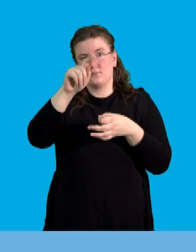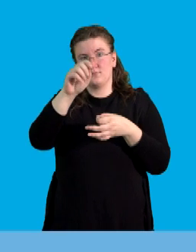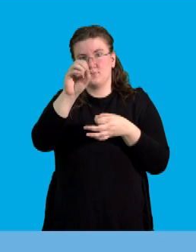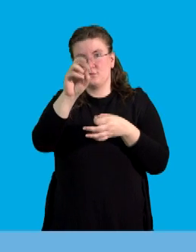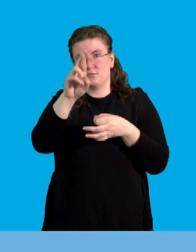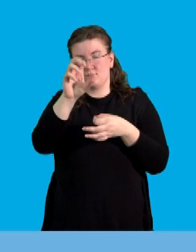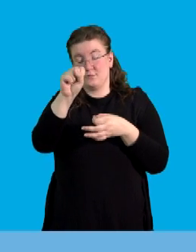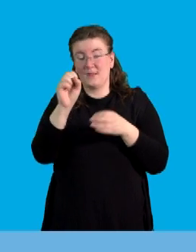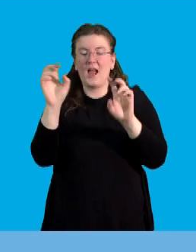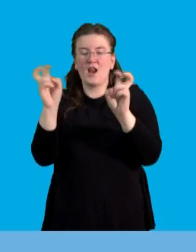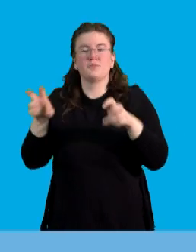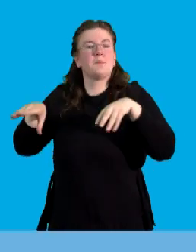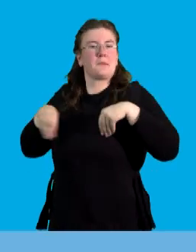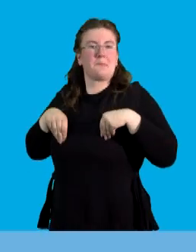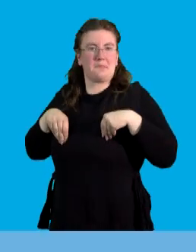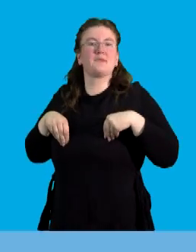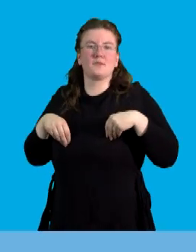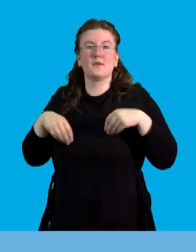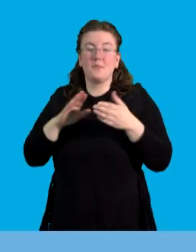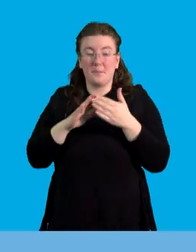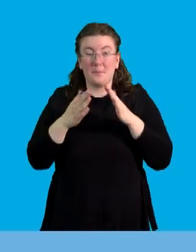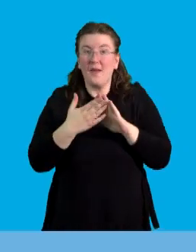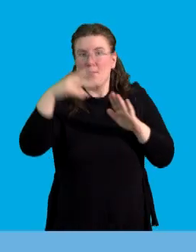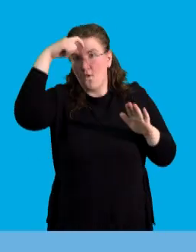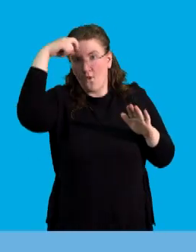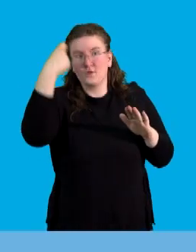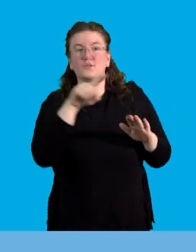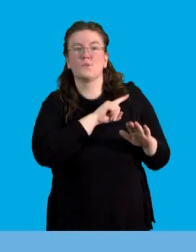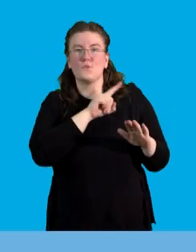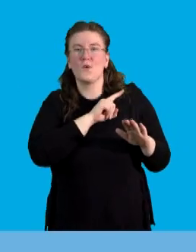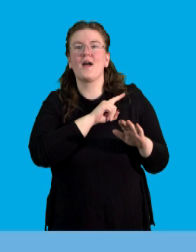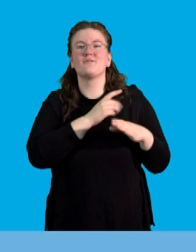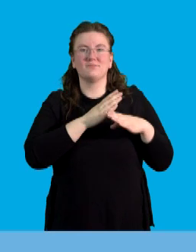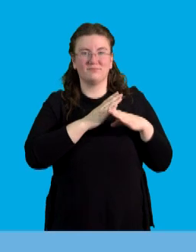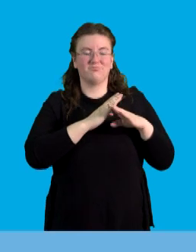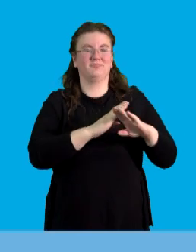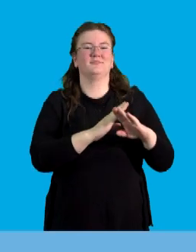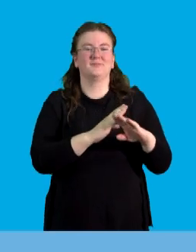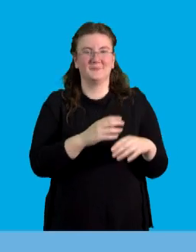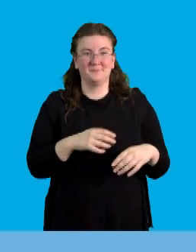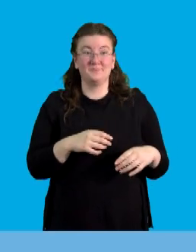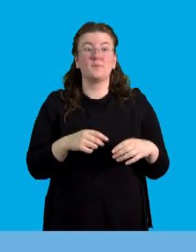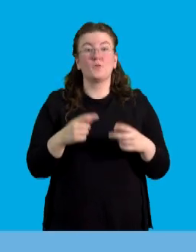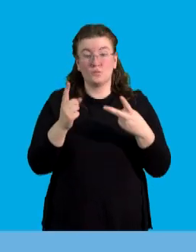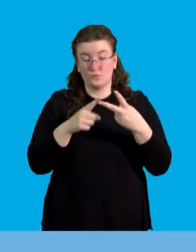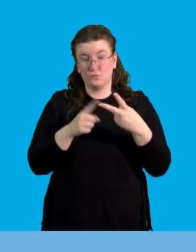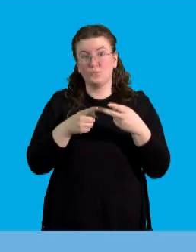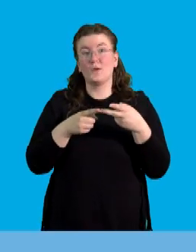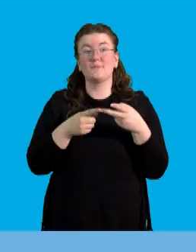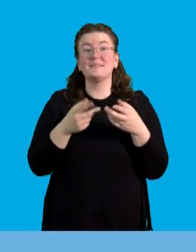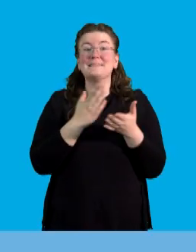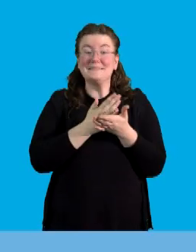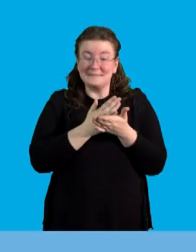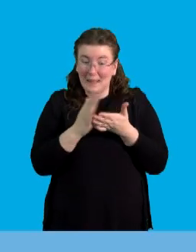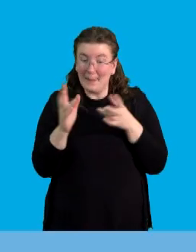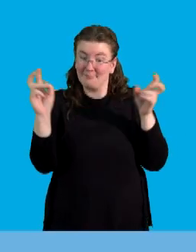them. Number two, explain that some energy is lost or wasted from conductors as